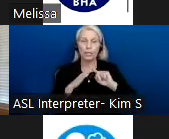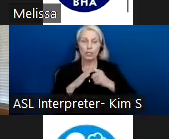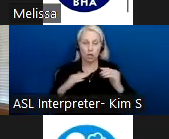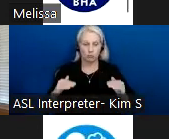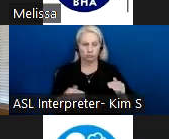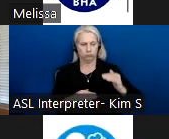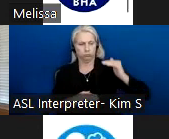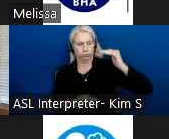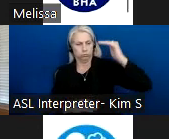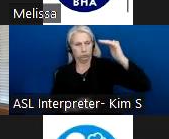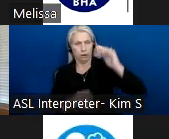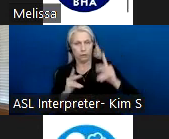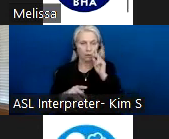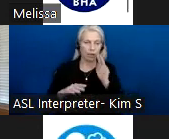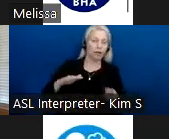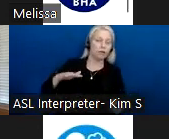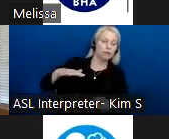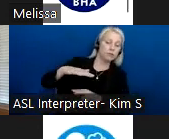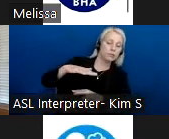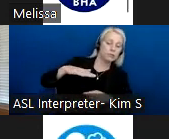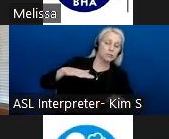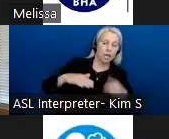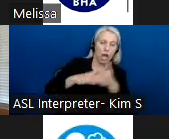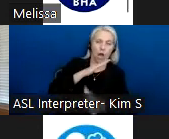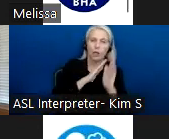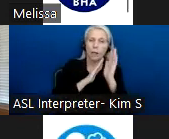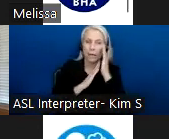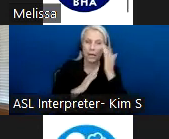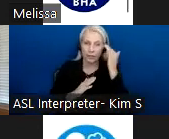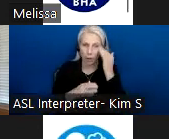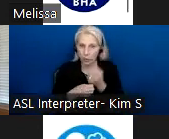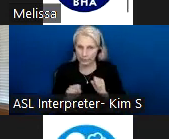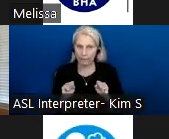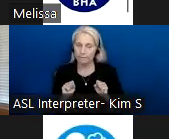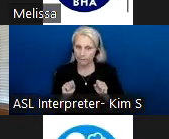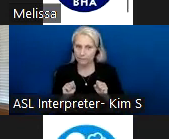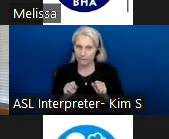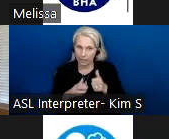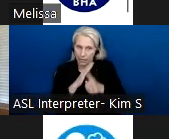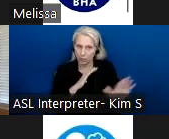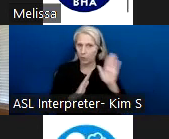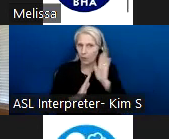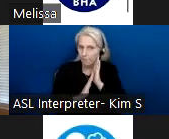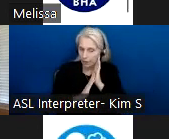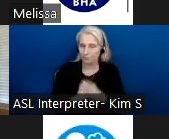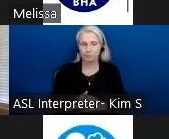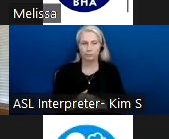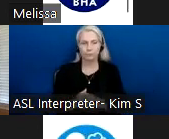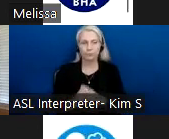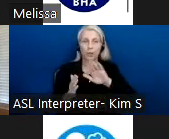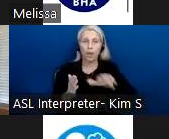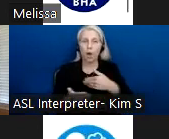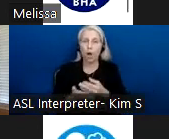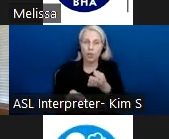high so that people can see underneath their beds and know that things are safe under their beds. All of our